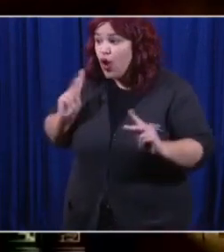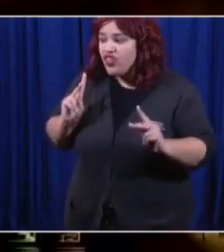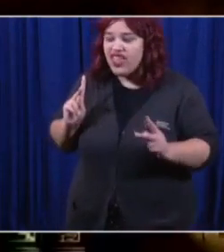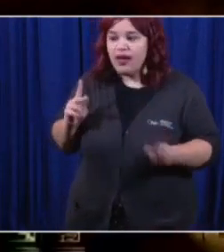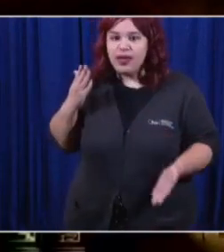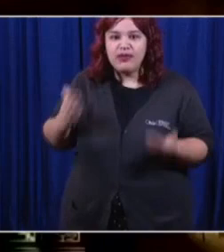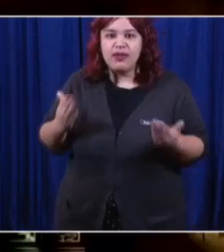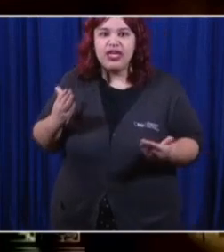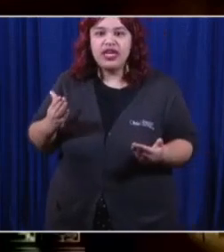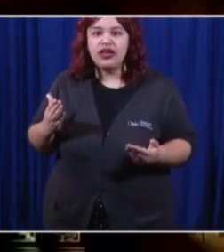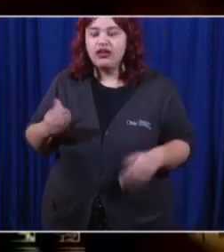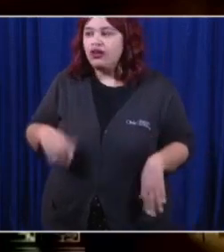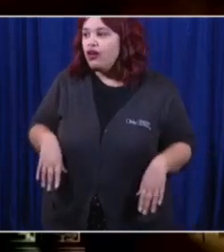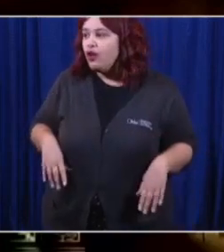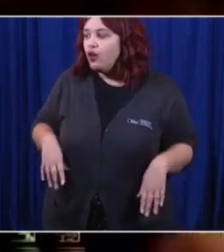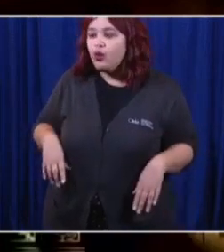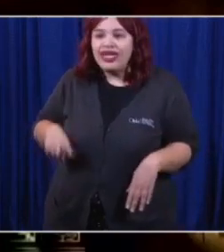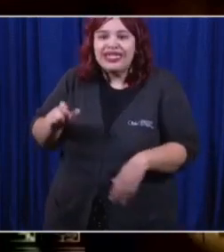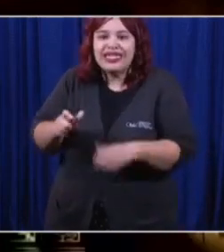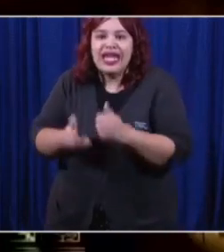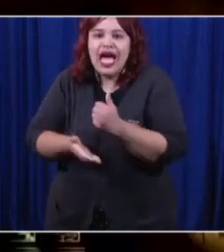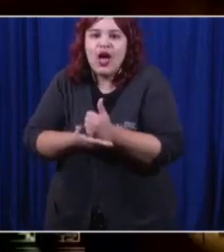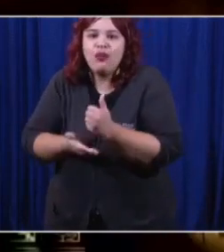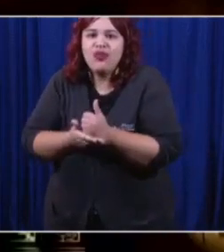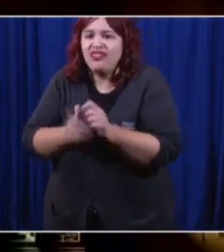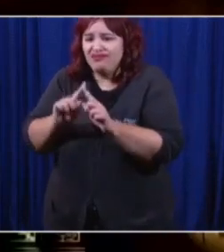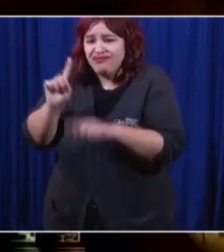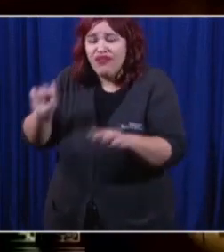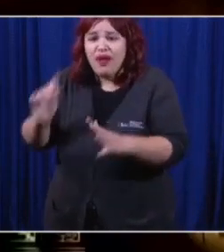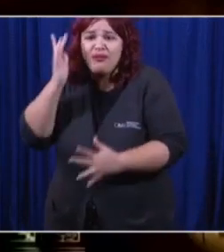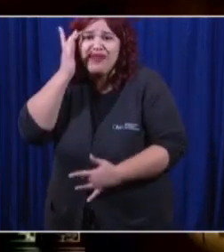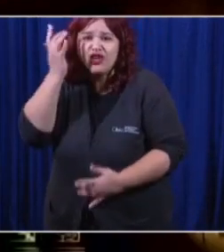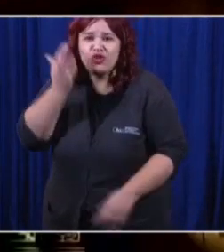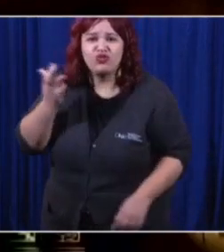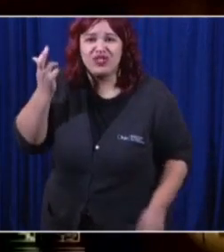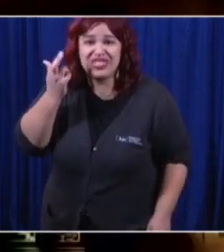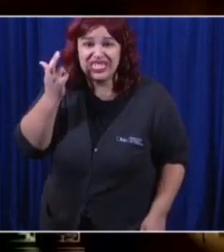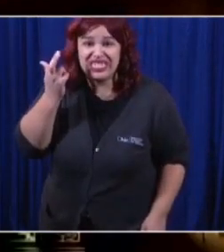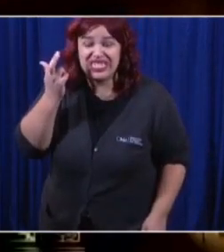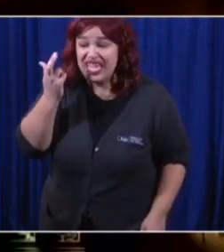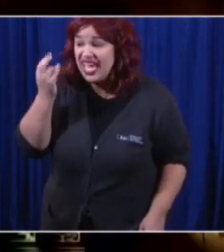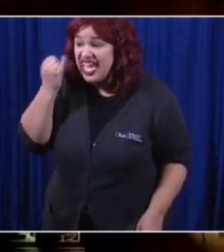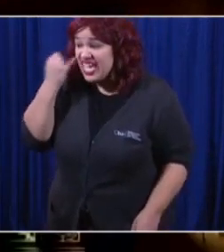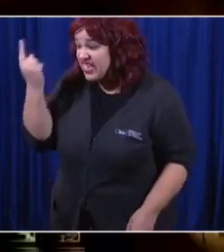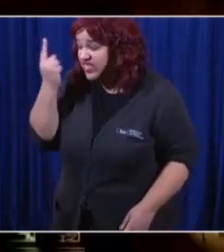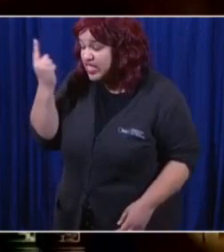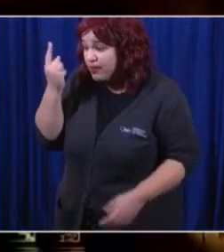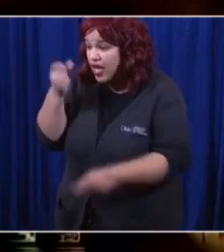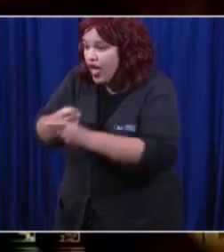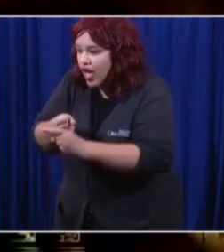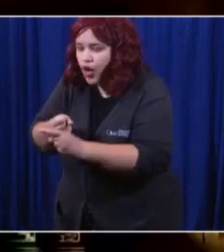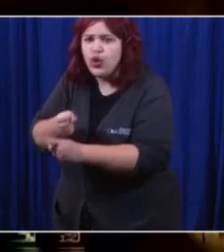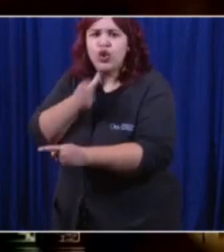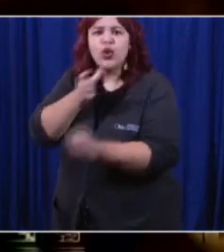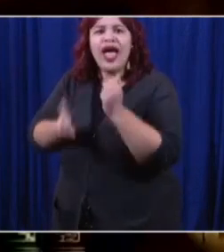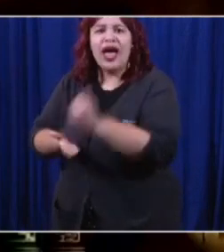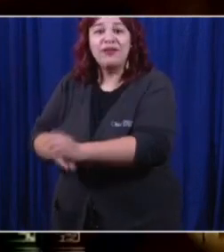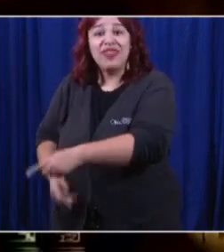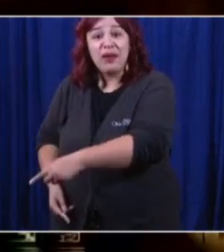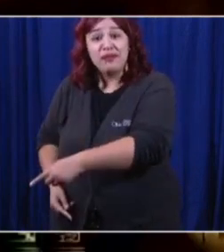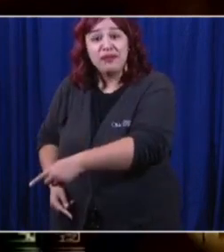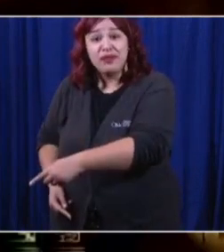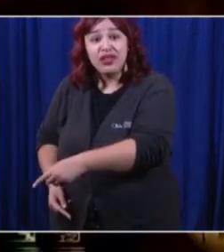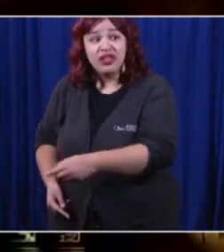for those people to be taken care of a month from now or 6 weeks from now, or God forbid, 2 weeks from now, that's a